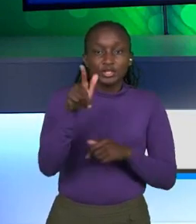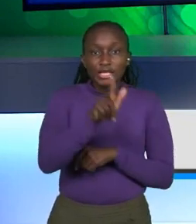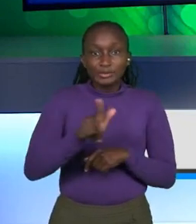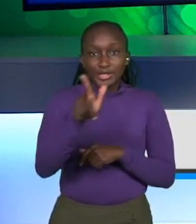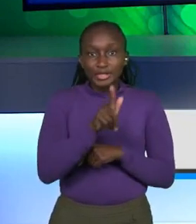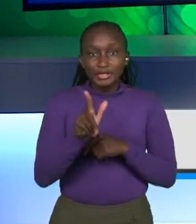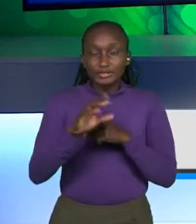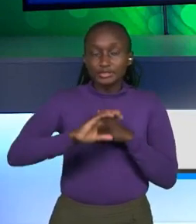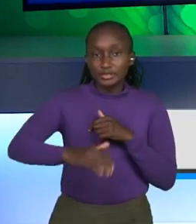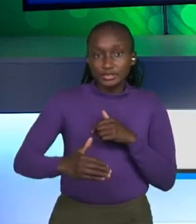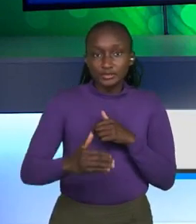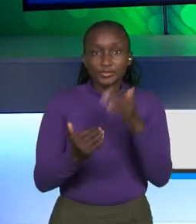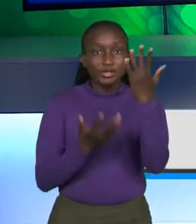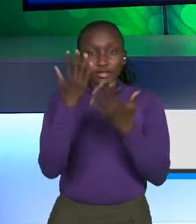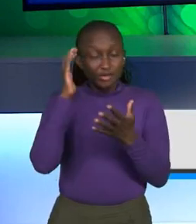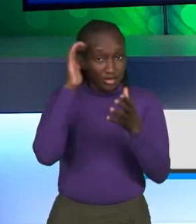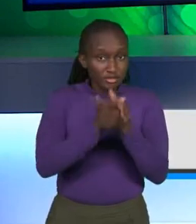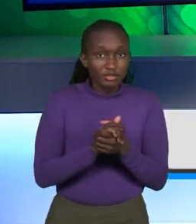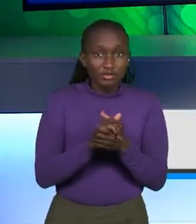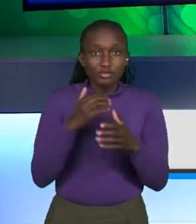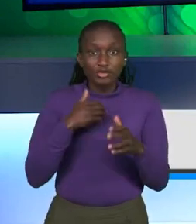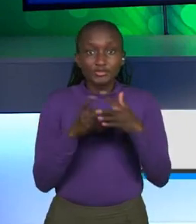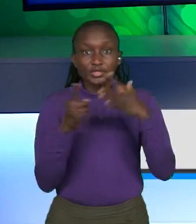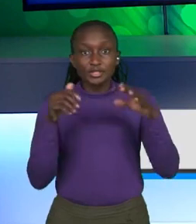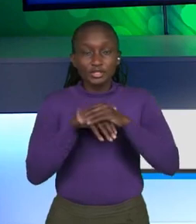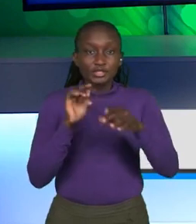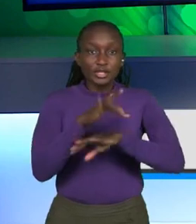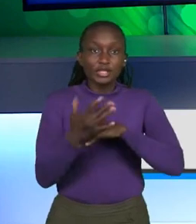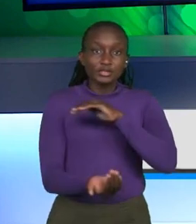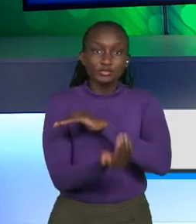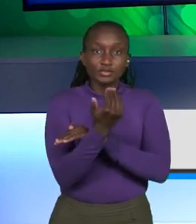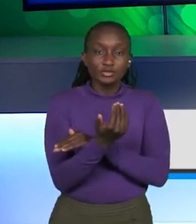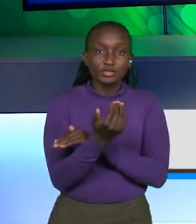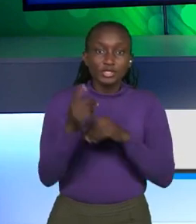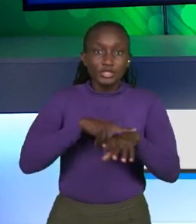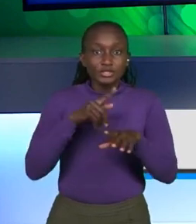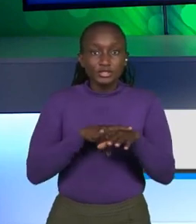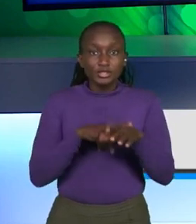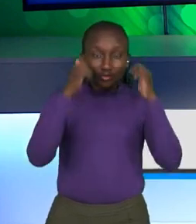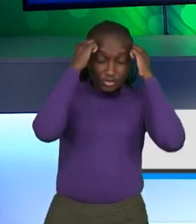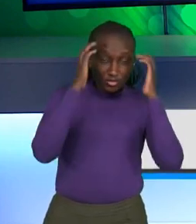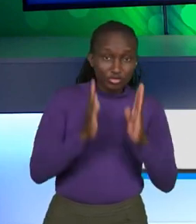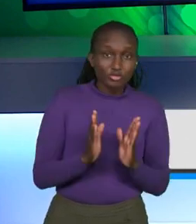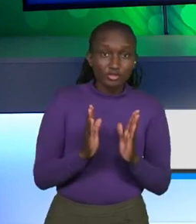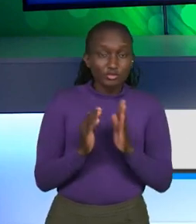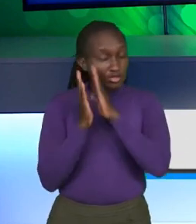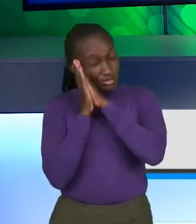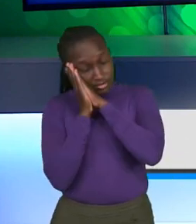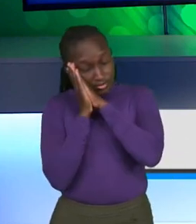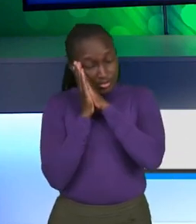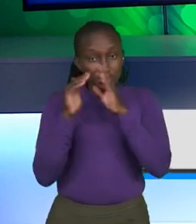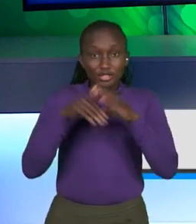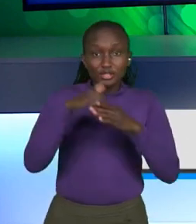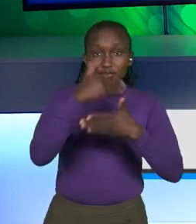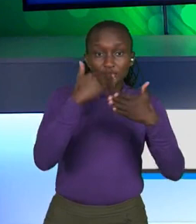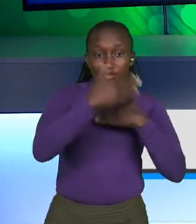capital, Monrovia. The fire is believed to have broken out in the early hours of the morning when the Quranic school students were sleeping in a